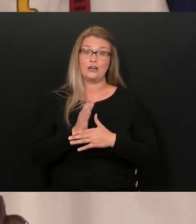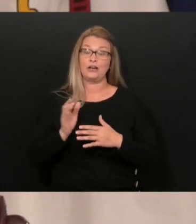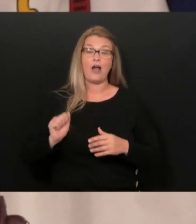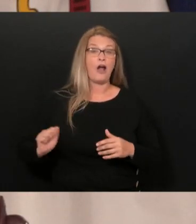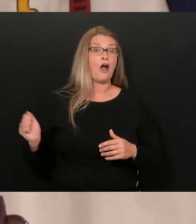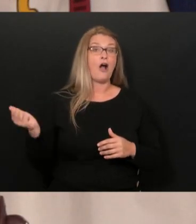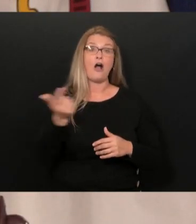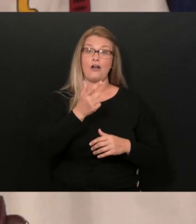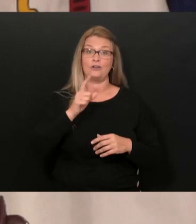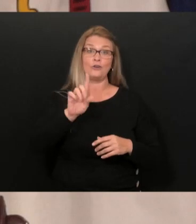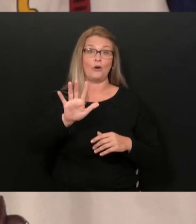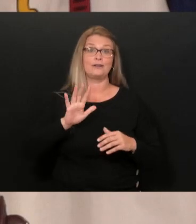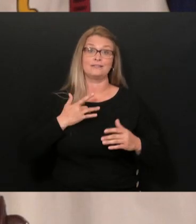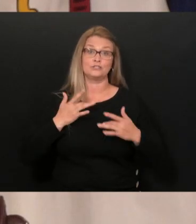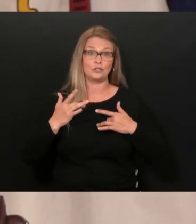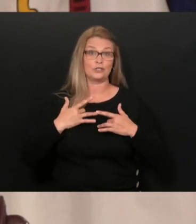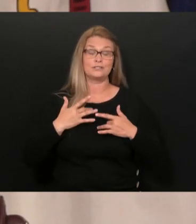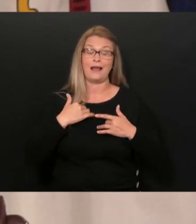and